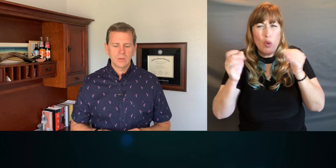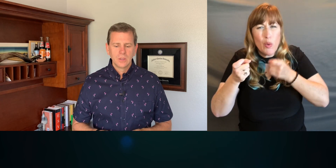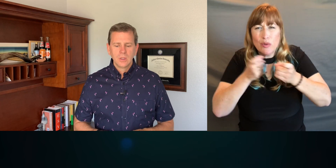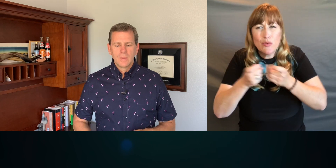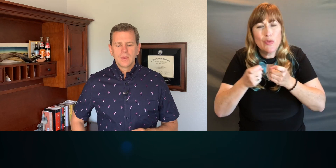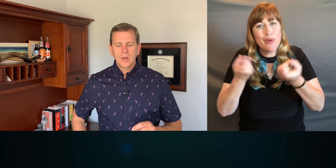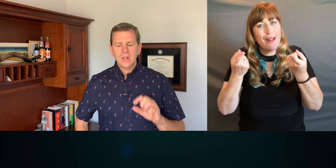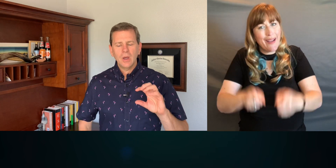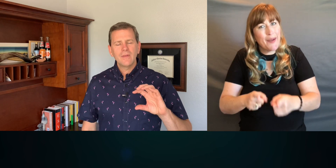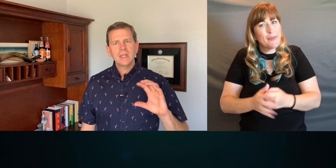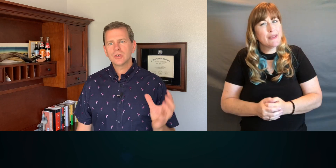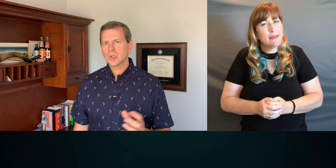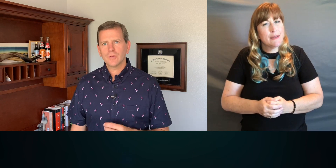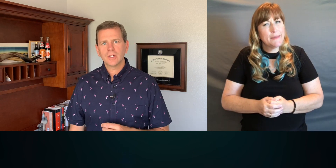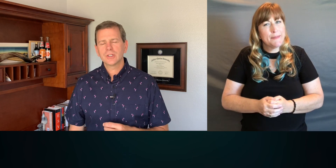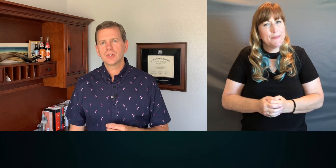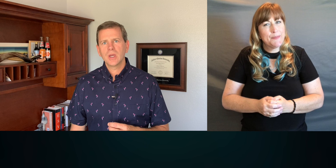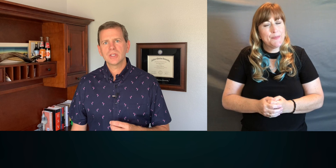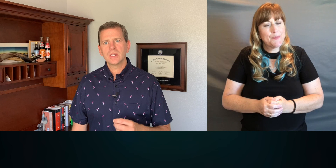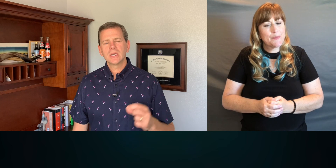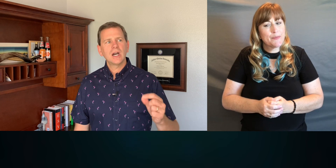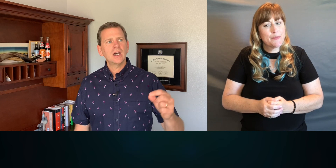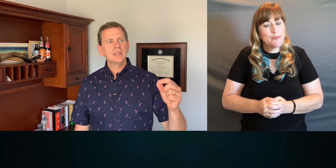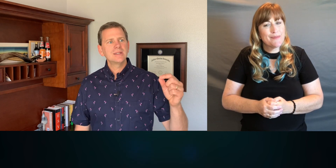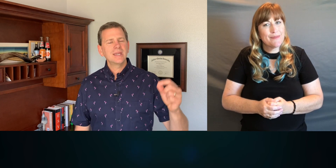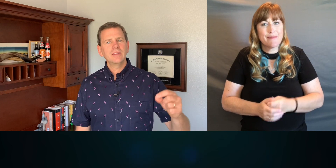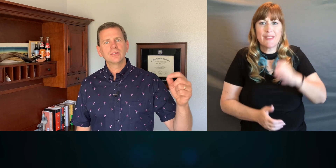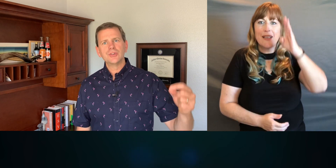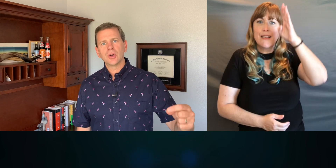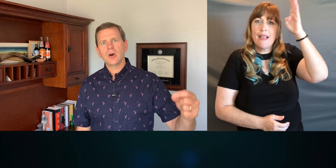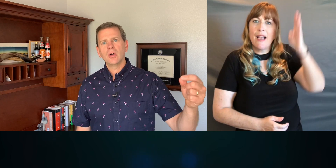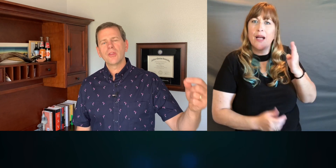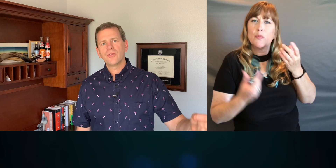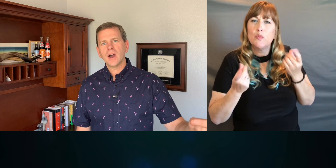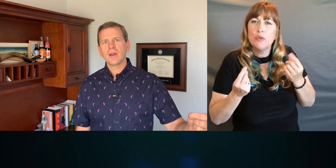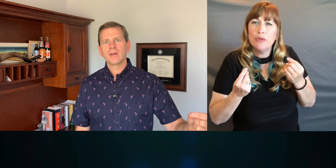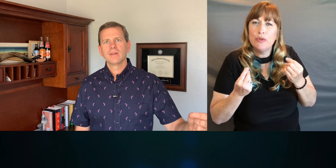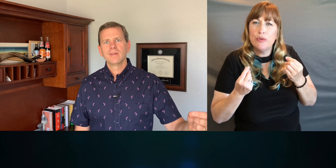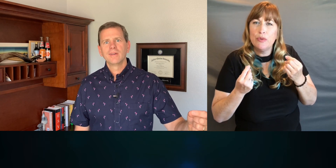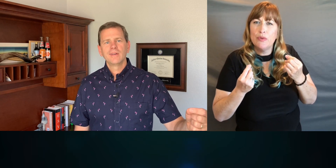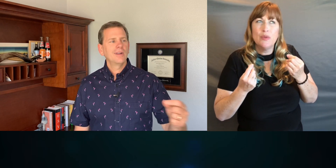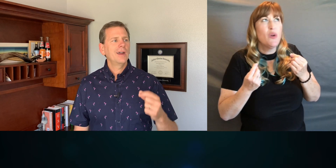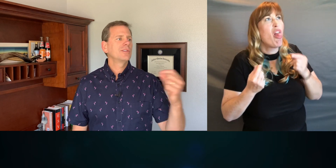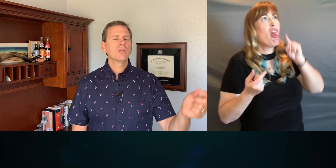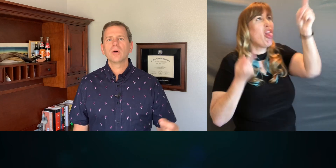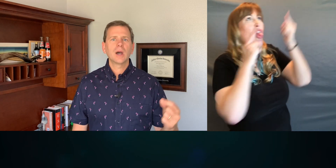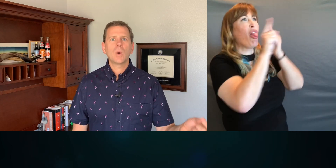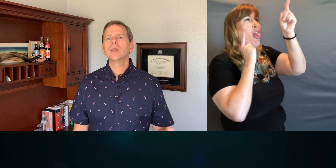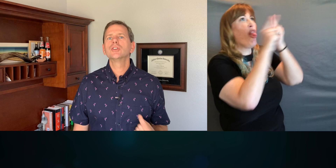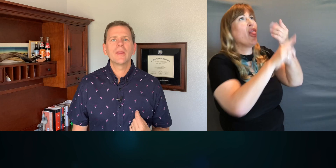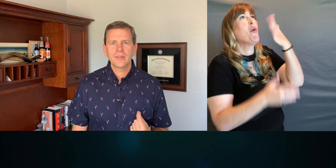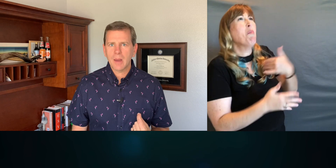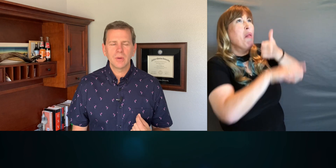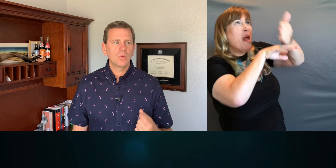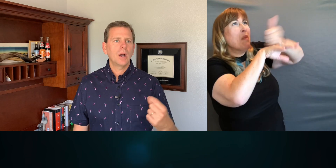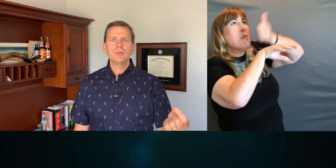will, you know, we don't have any control of our situation, God tends to draw the fire. You know, that's your fault. God, why did